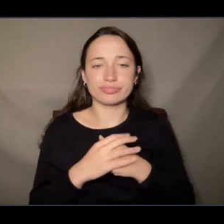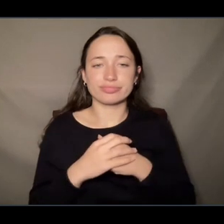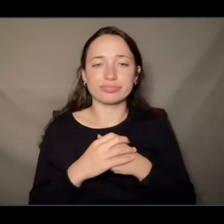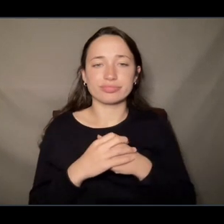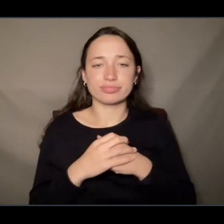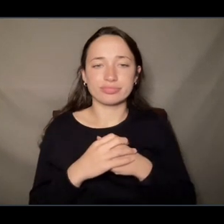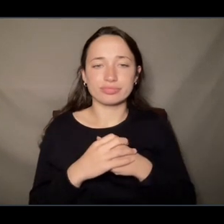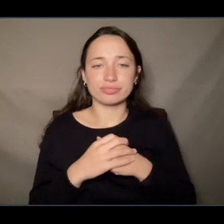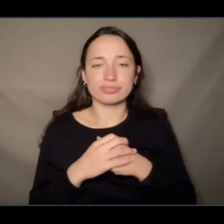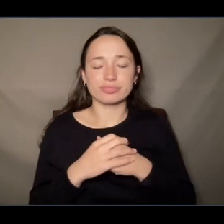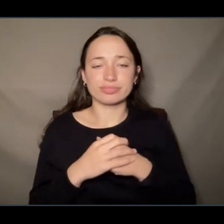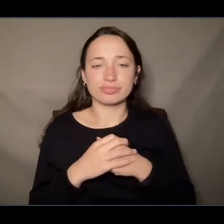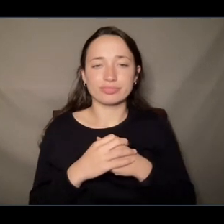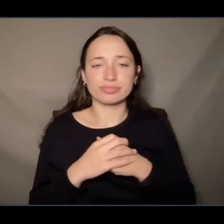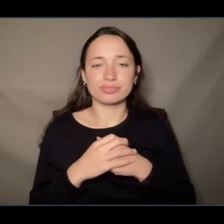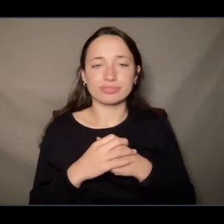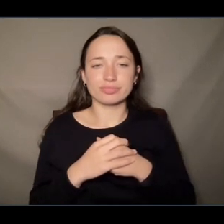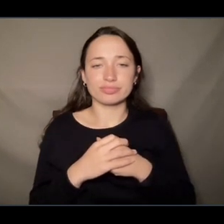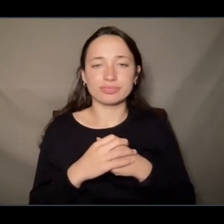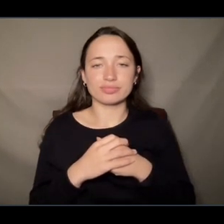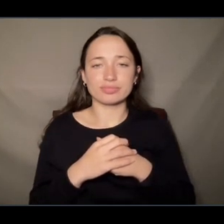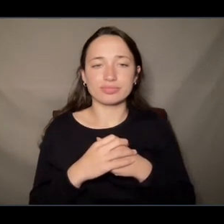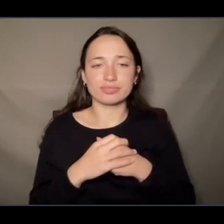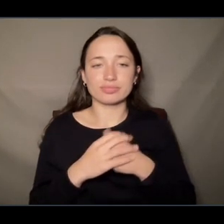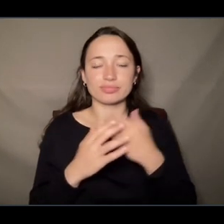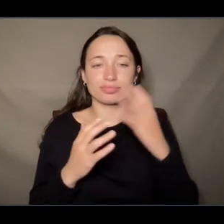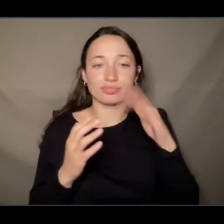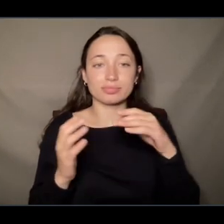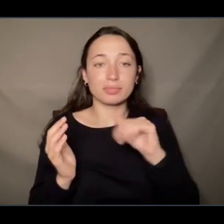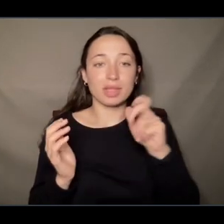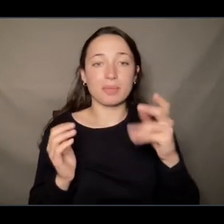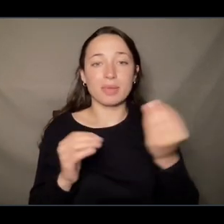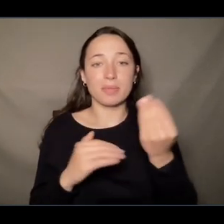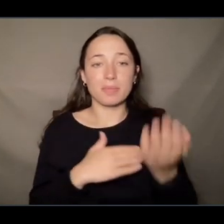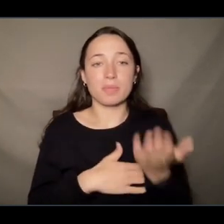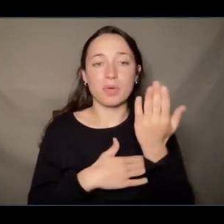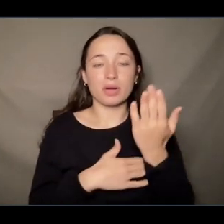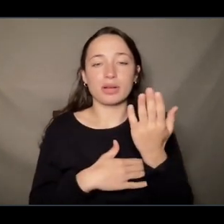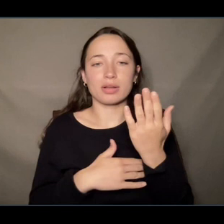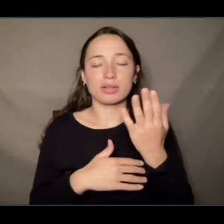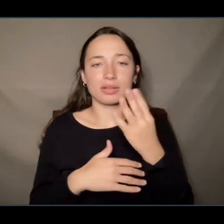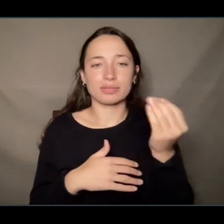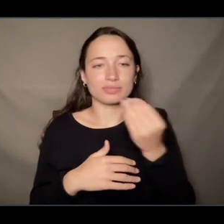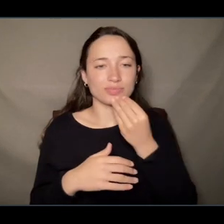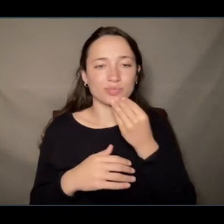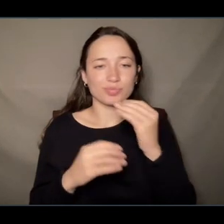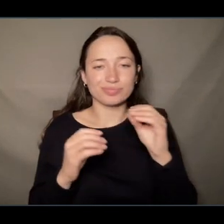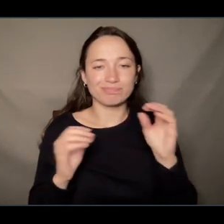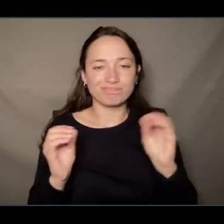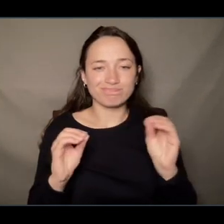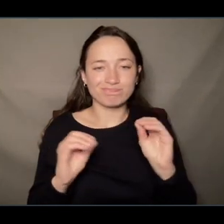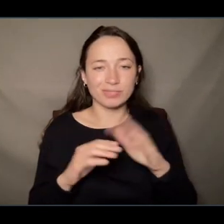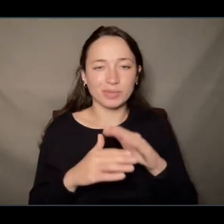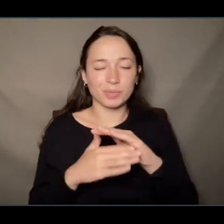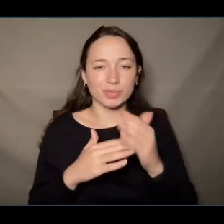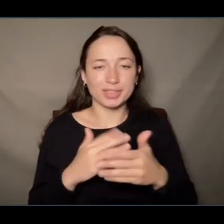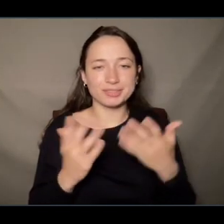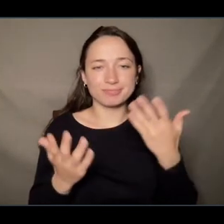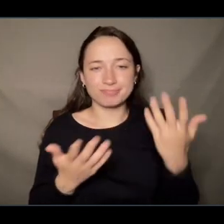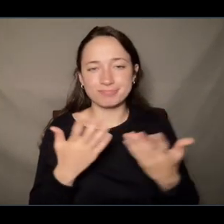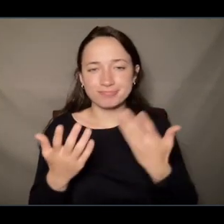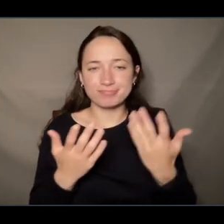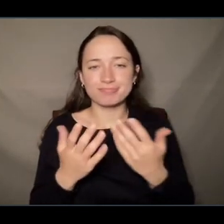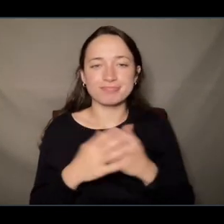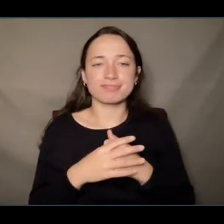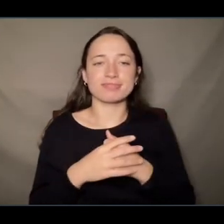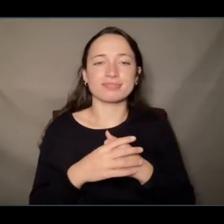lose 2 days and possibly a third, because then they come back Monday morning and they haven't had substantial food over